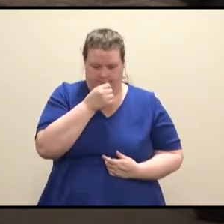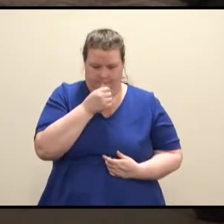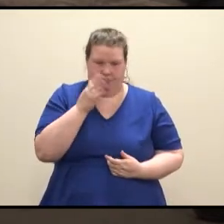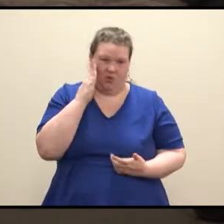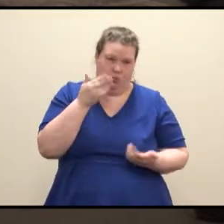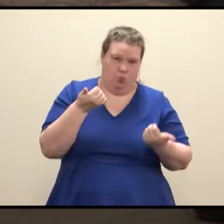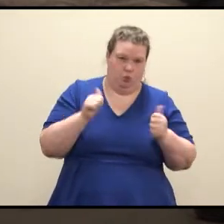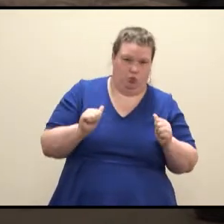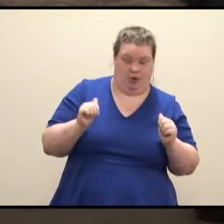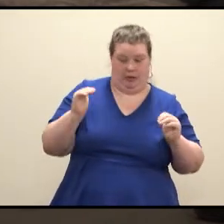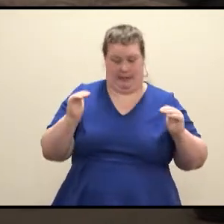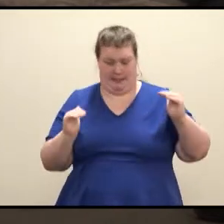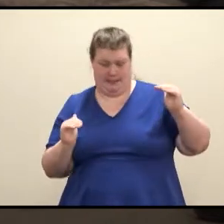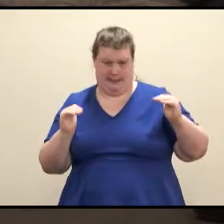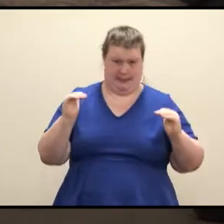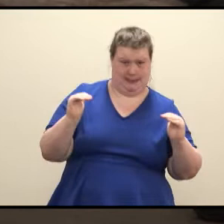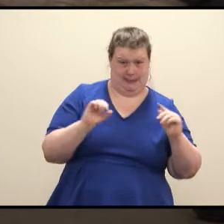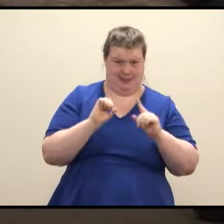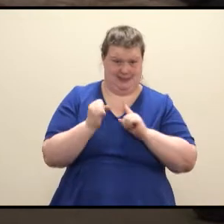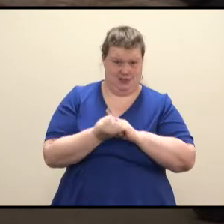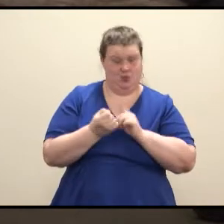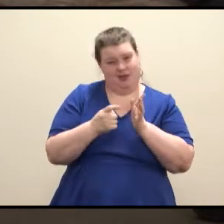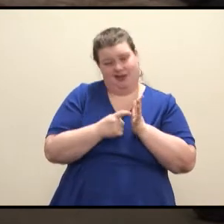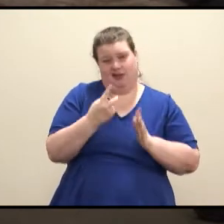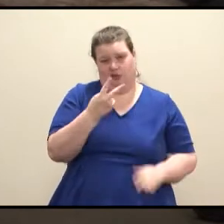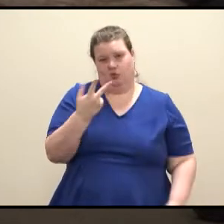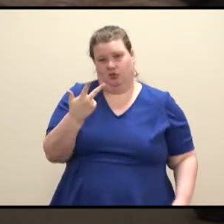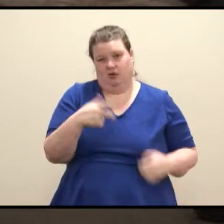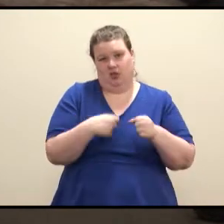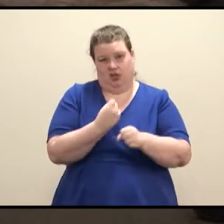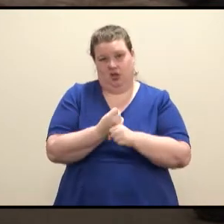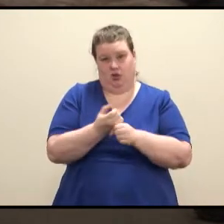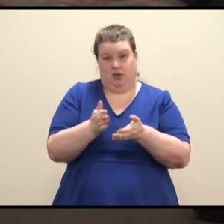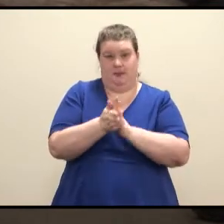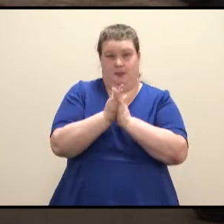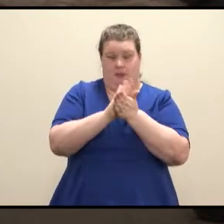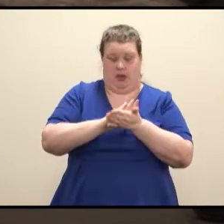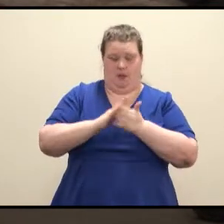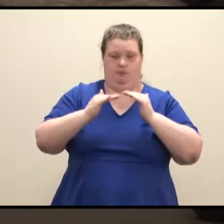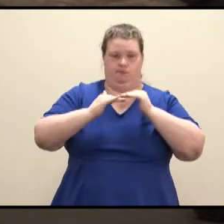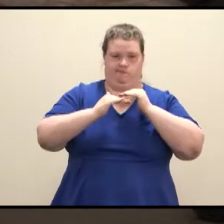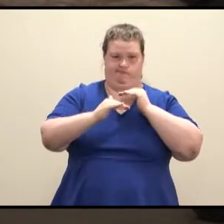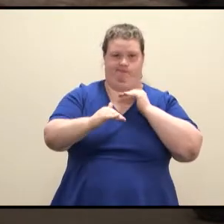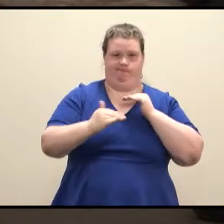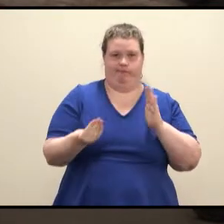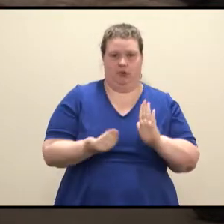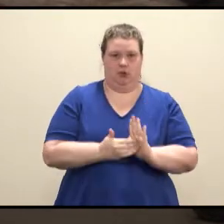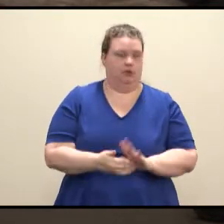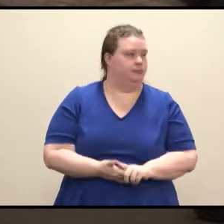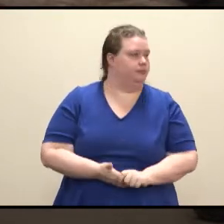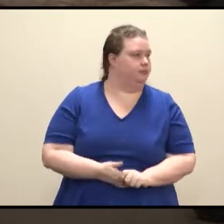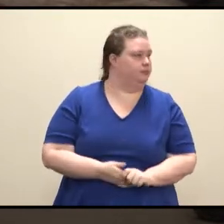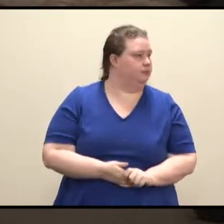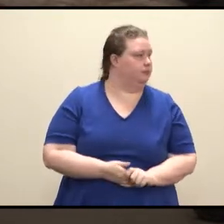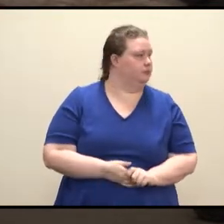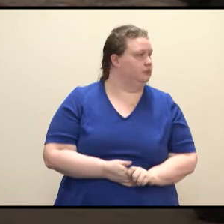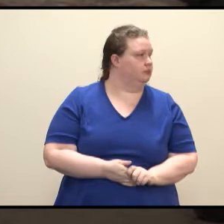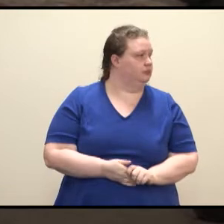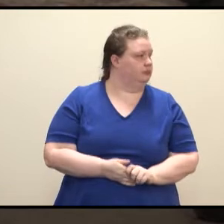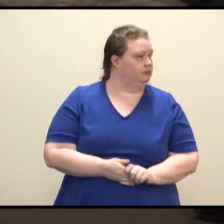alleviate the situation, but it's going to take a couple of years, I think, to truly fix it. Anyway, that's